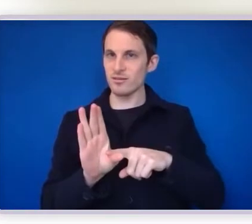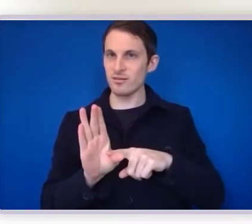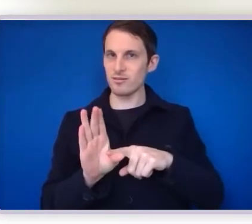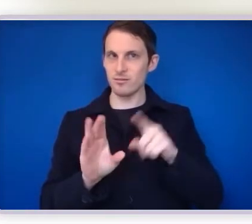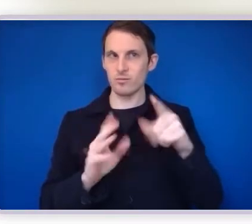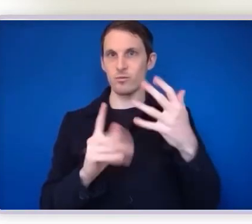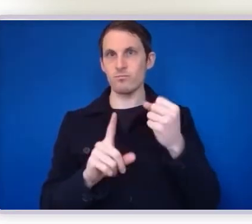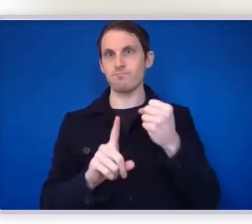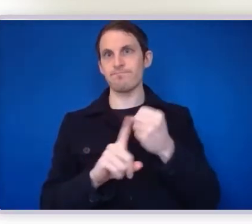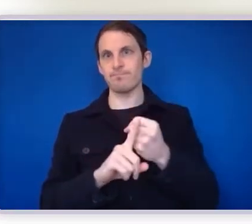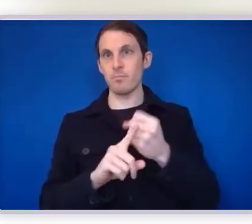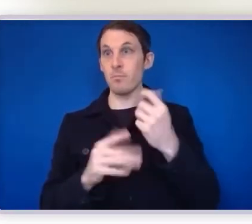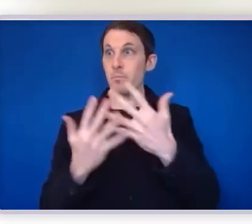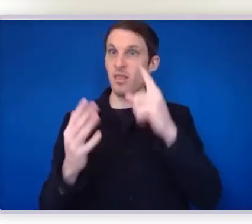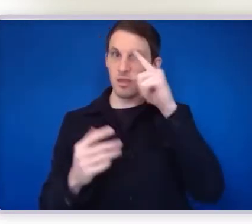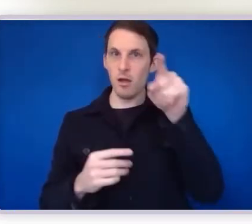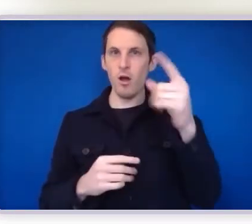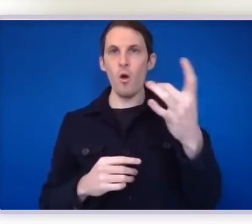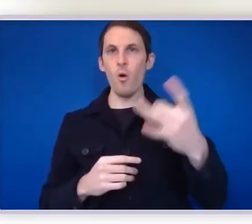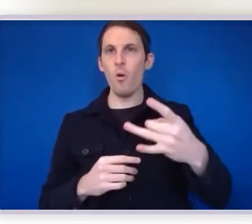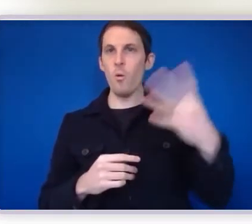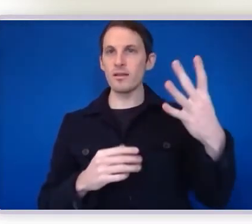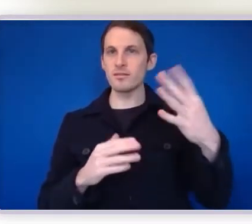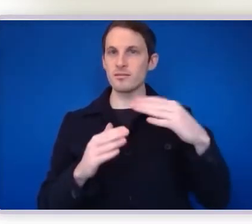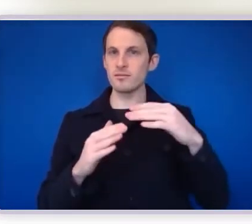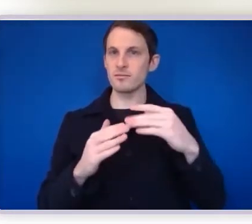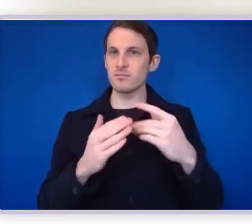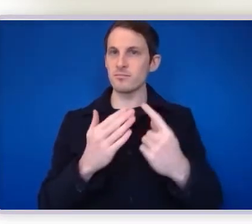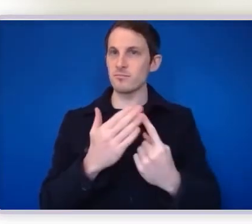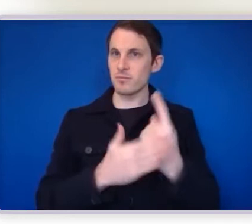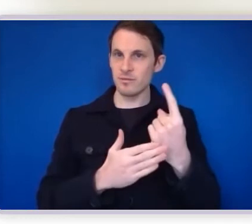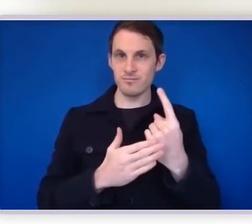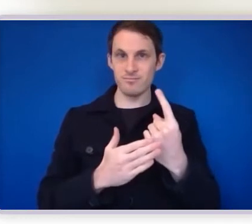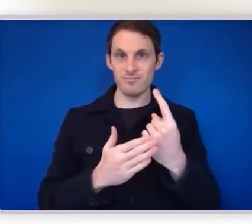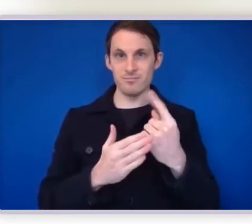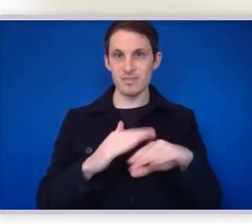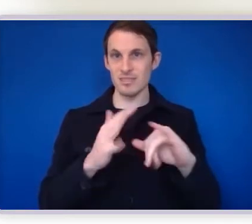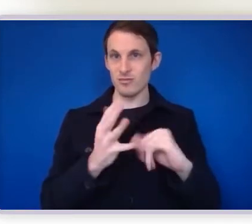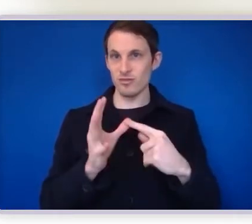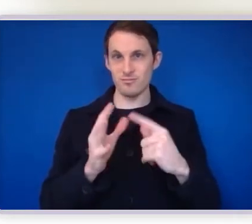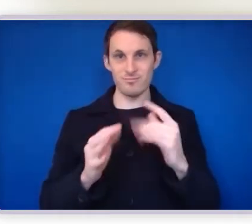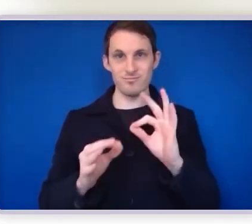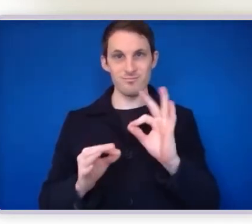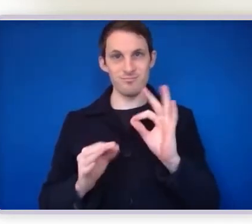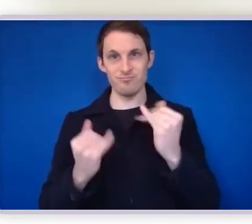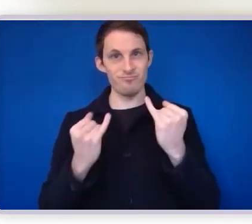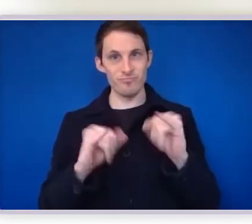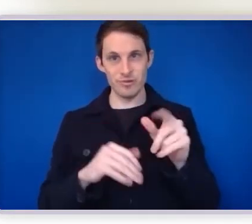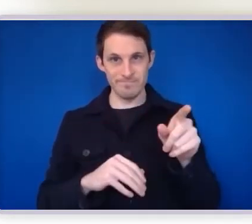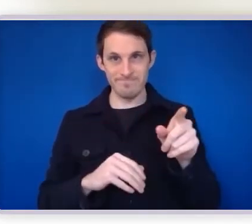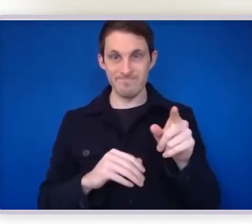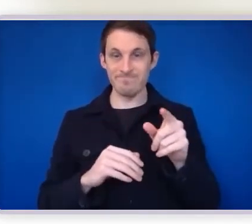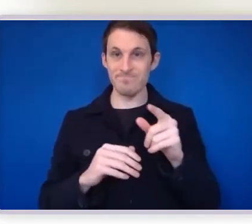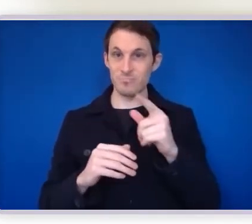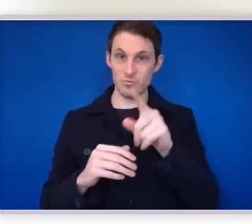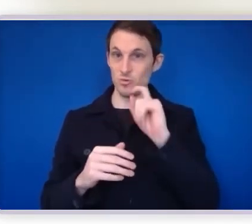was an isolated case just in South Australia, they'd be sadly mistaken. And all you have to do is read the